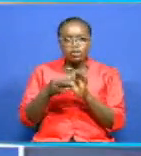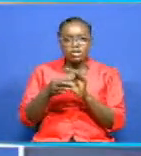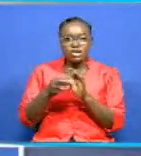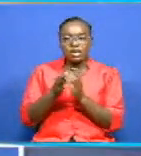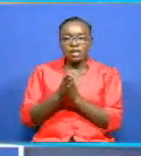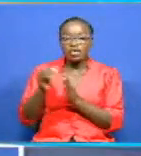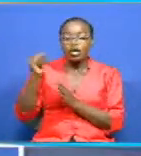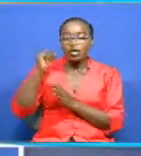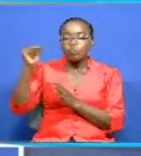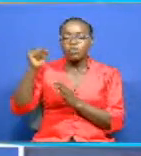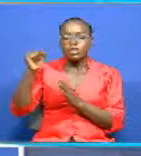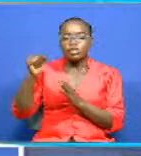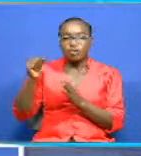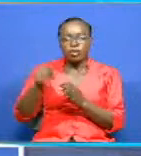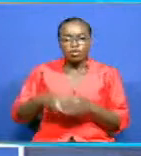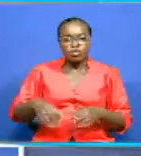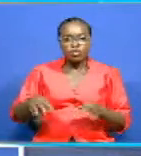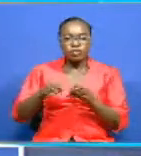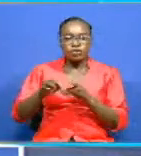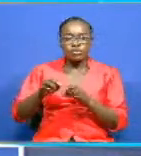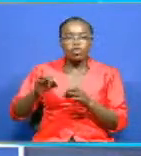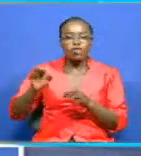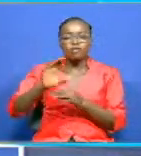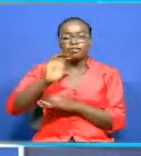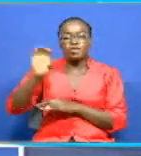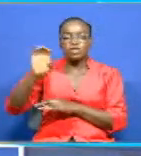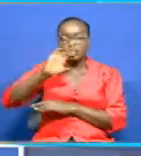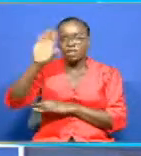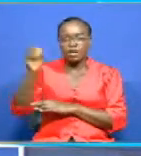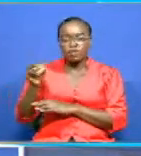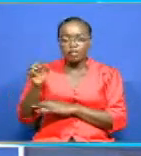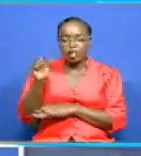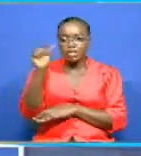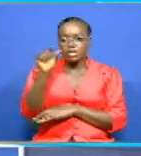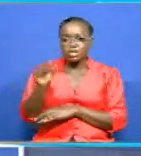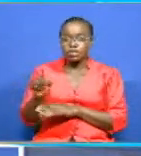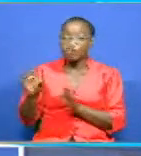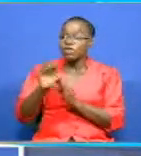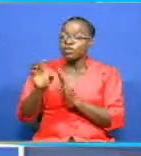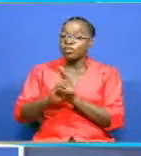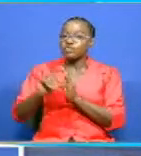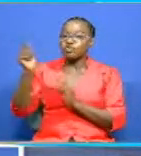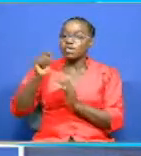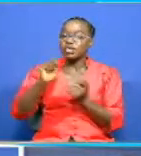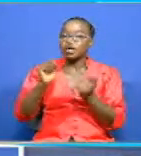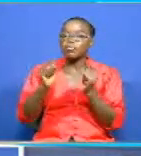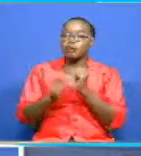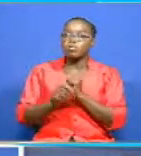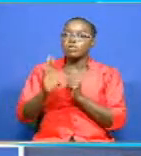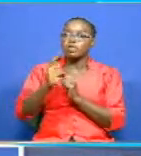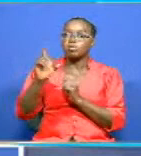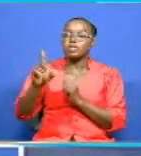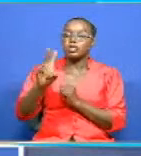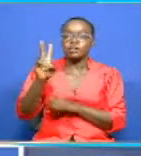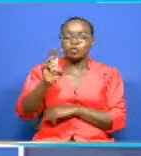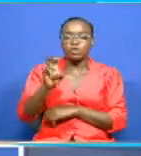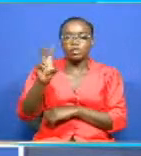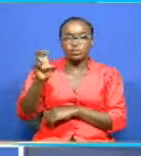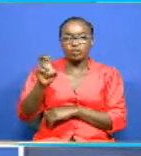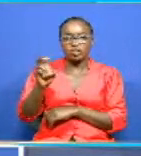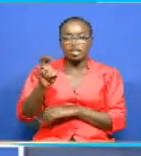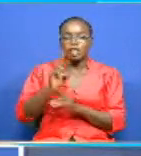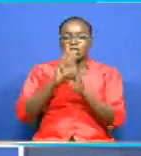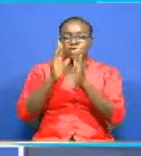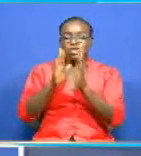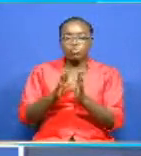Eastern African region. This is part of the proposal that is contained in the Constitution of Kenya Amendment Bill 2020. Tonight, our reporter